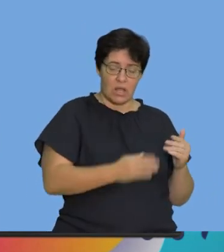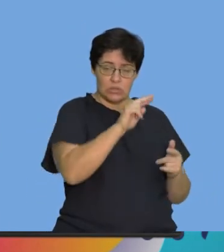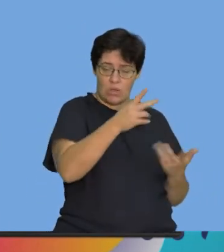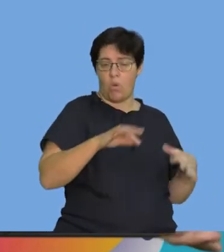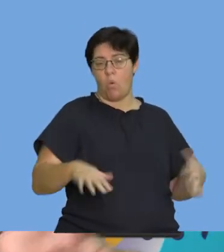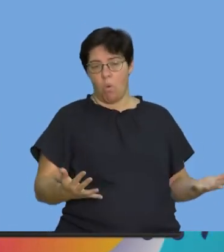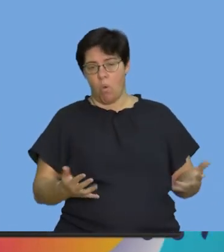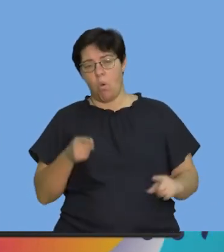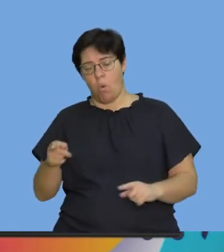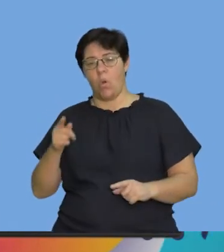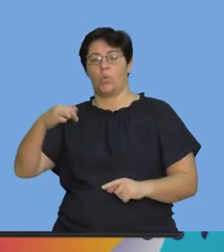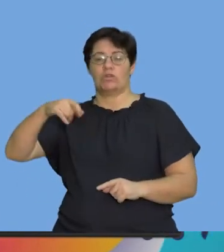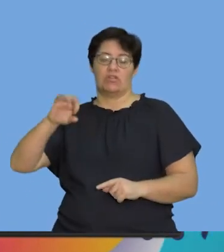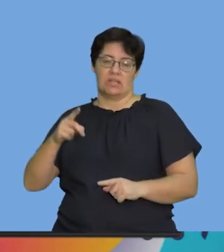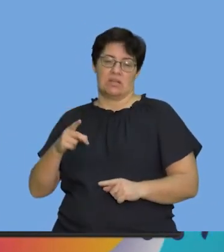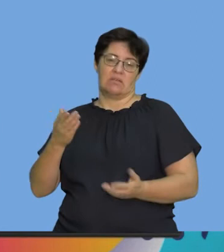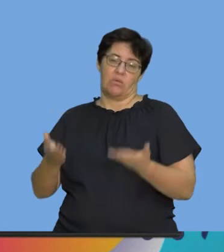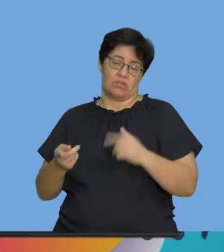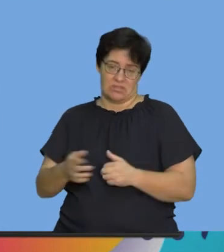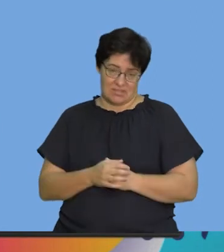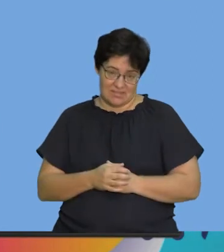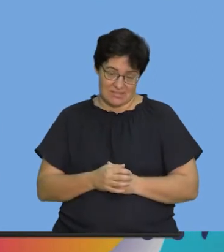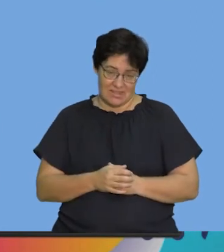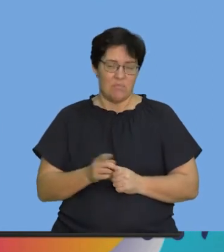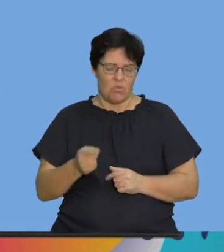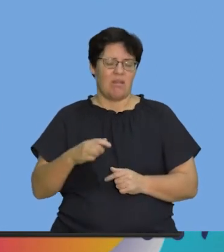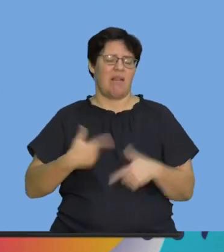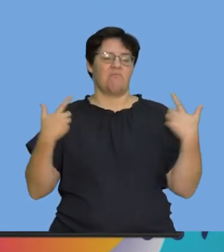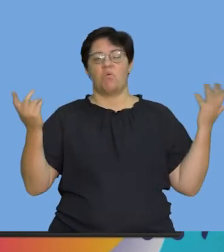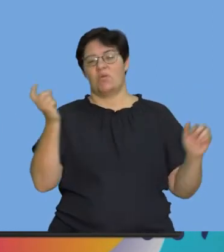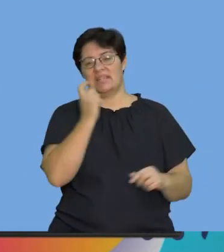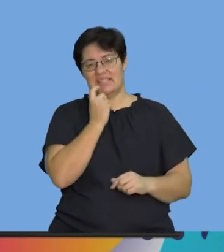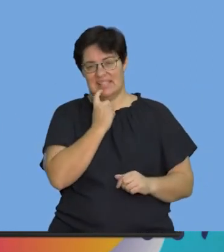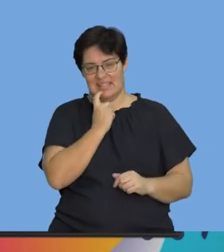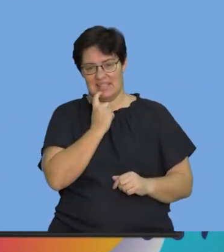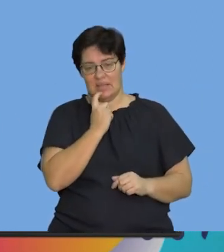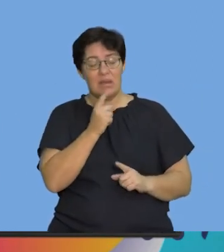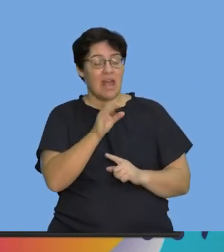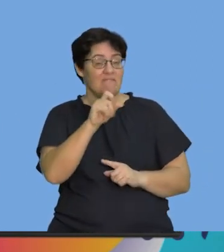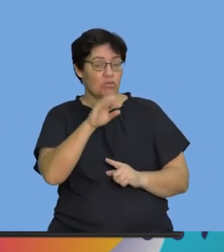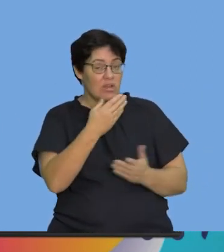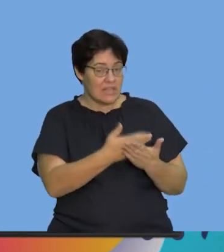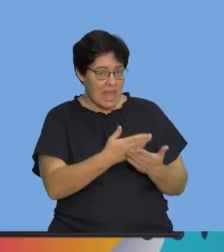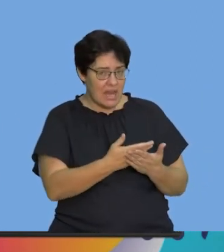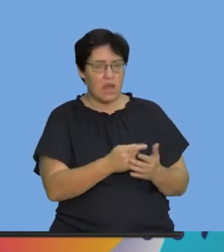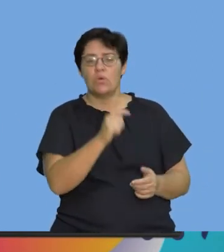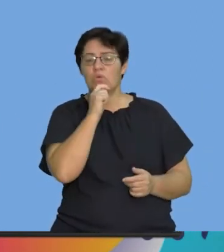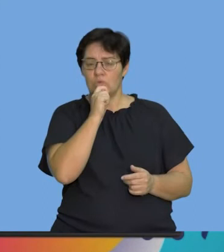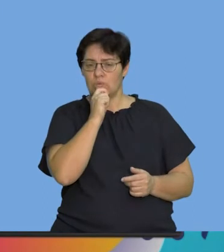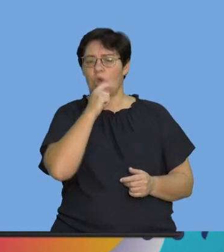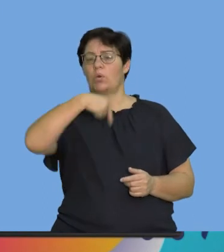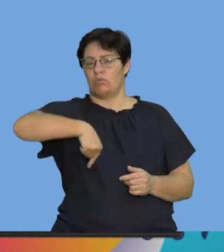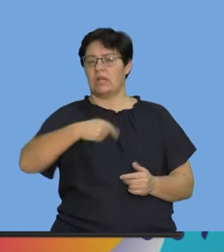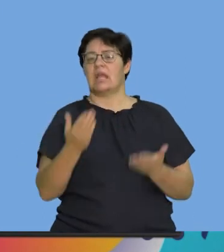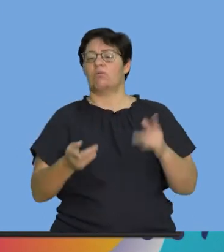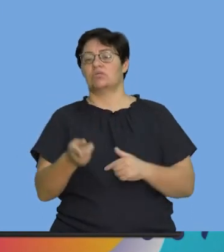quadratic equation, and your life will be easier. But even questions that can be factorized, you can just use a quadratic equation. Only